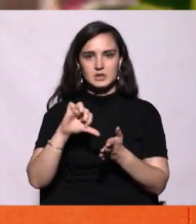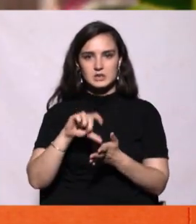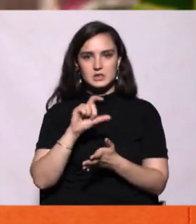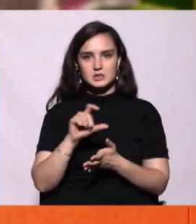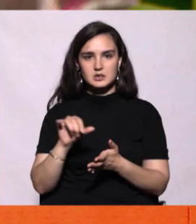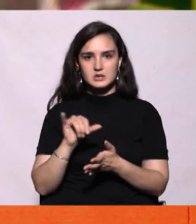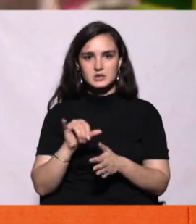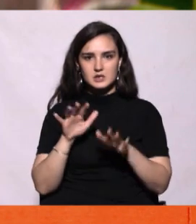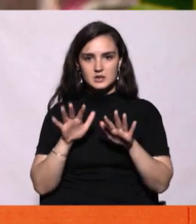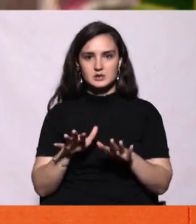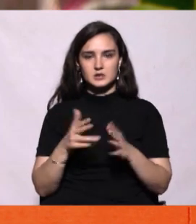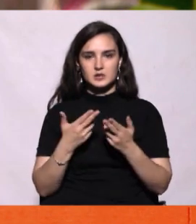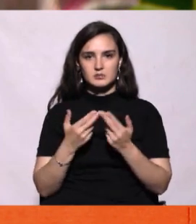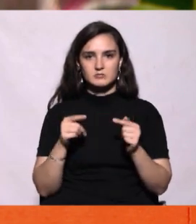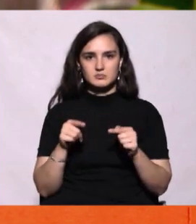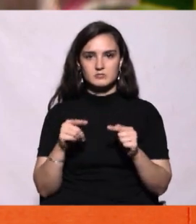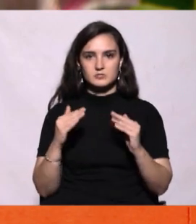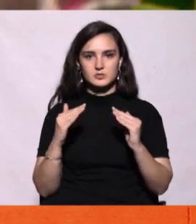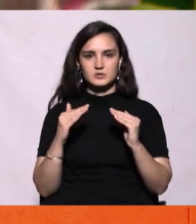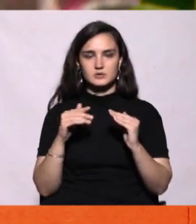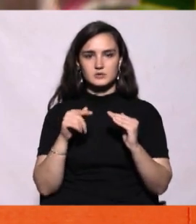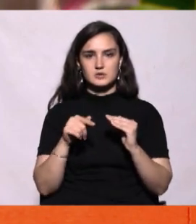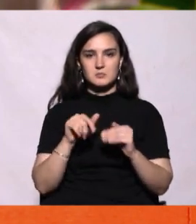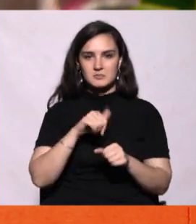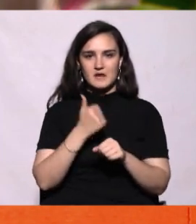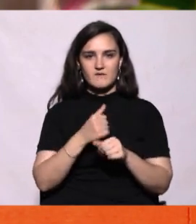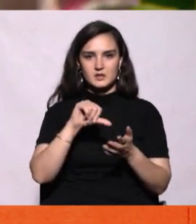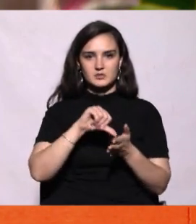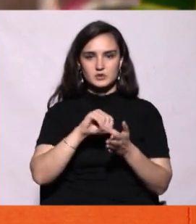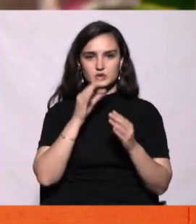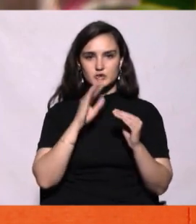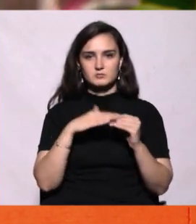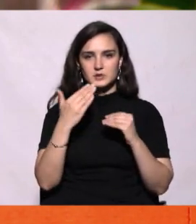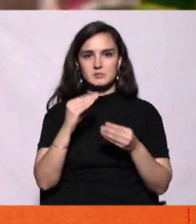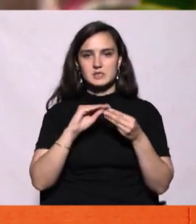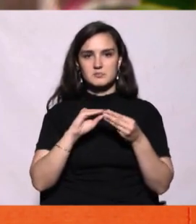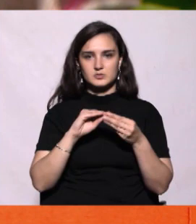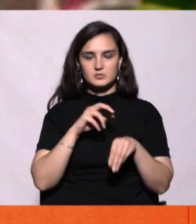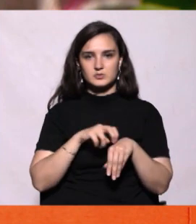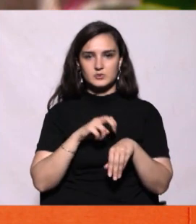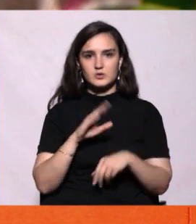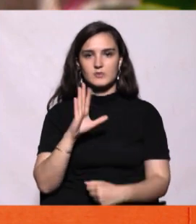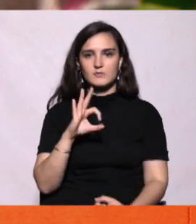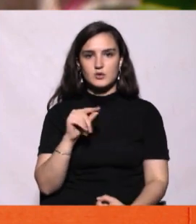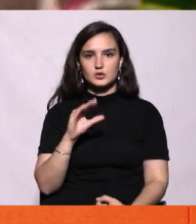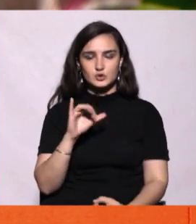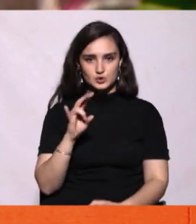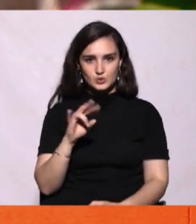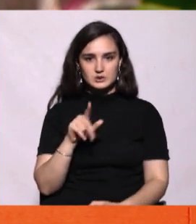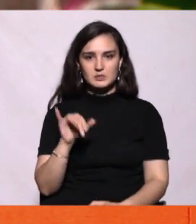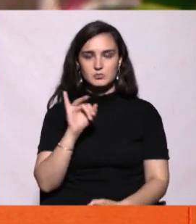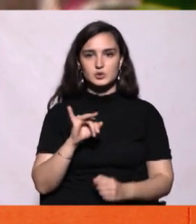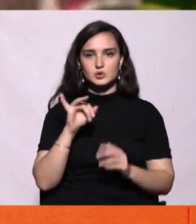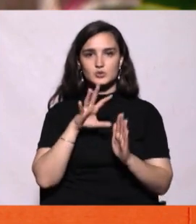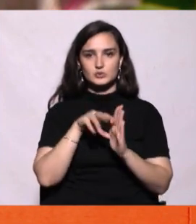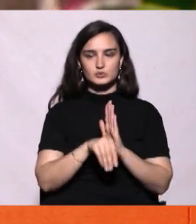So where, of course, Sherlock Holmes is the main character. Next comes his friend, Dr. Watson. And in this story,